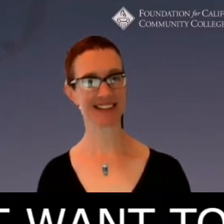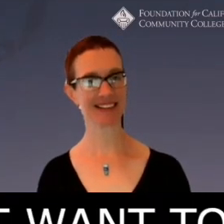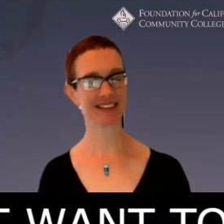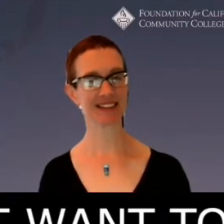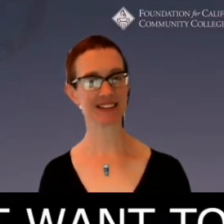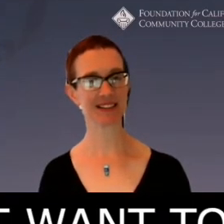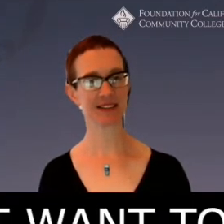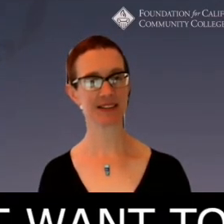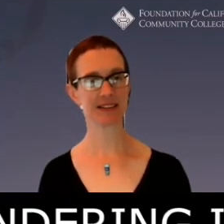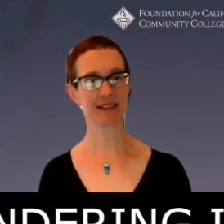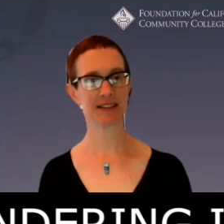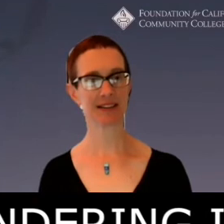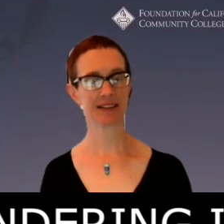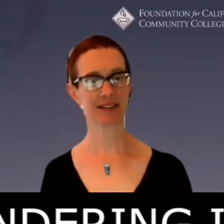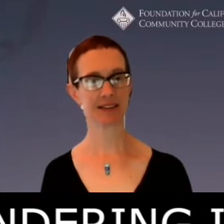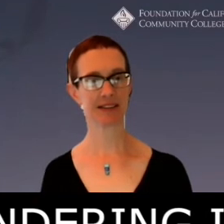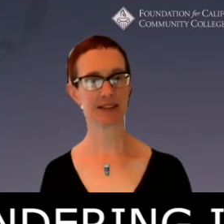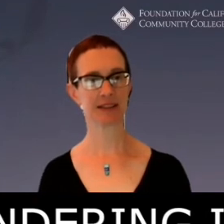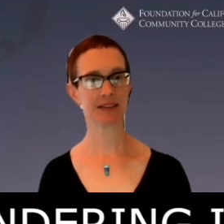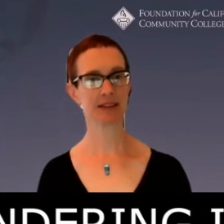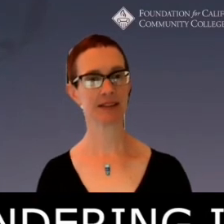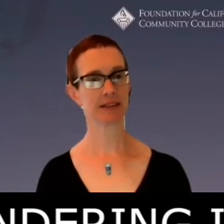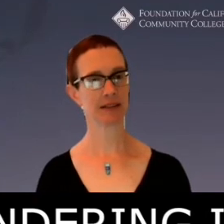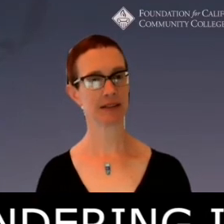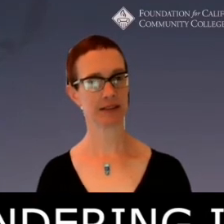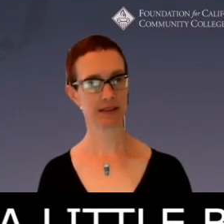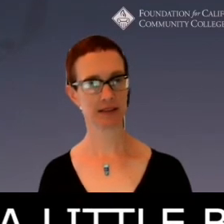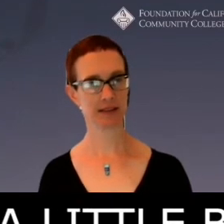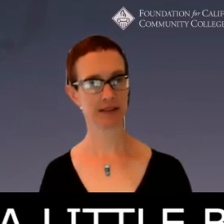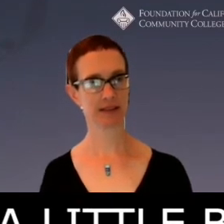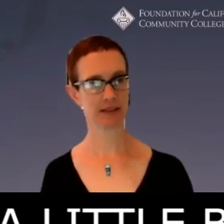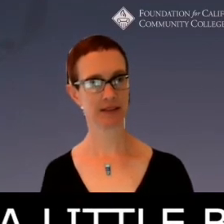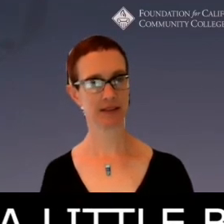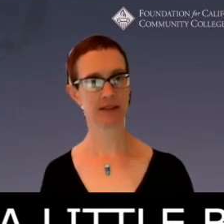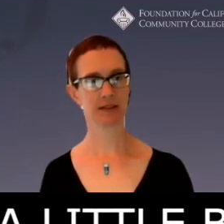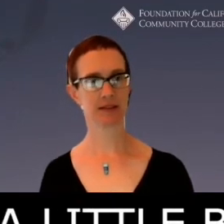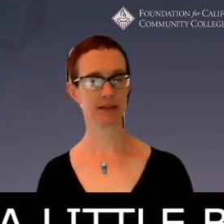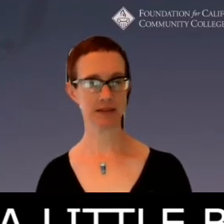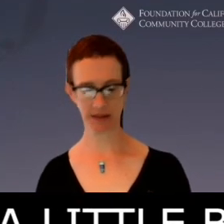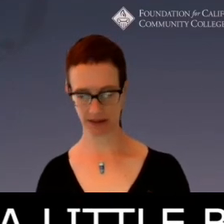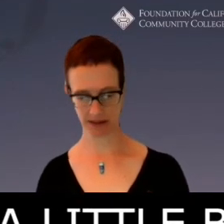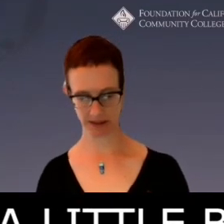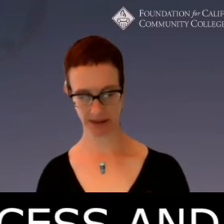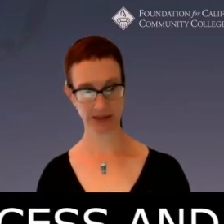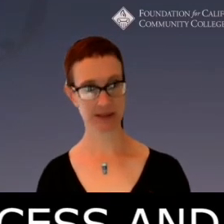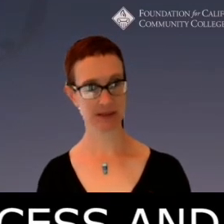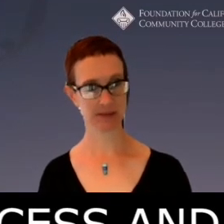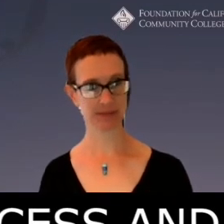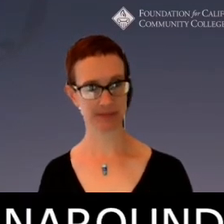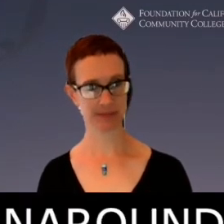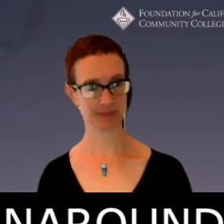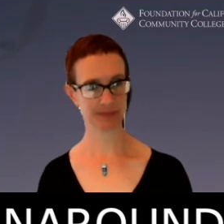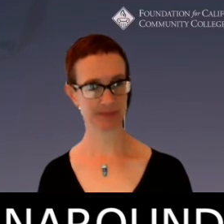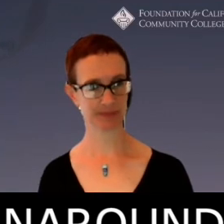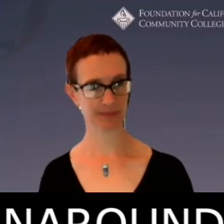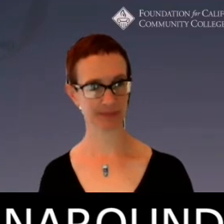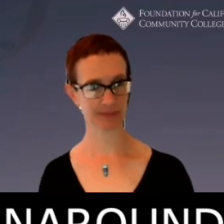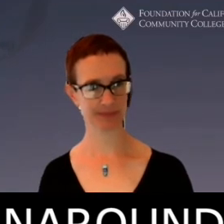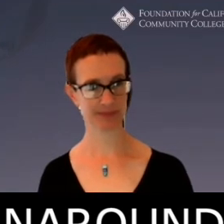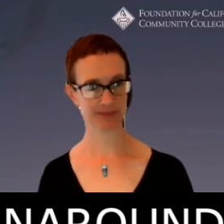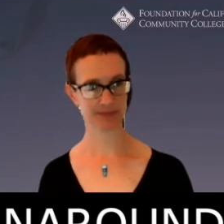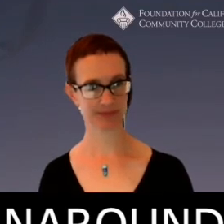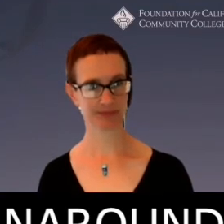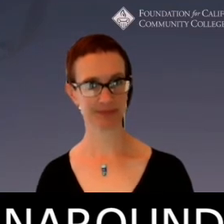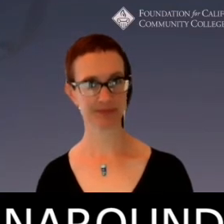you could describe to us a little bit about the application process and what is required. The turnaround time of May 2nd for phase 1